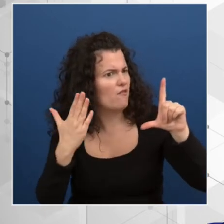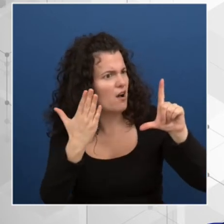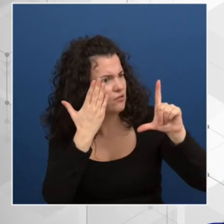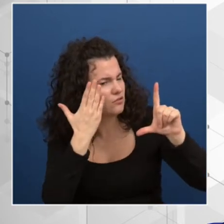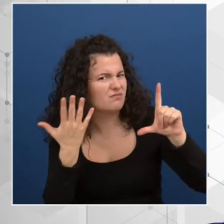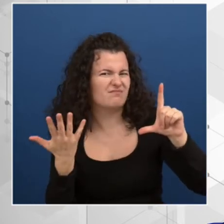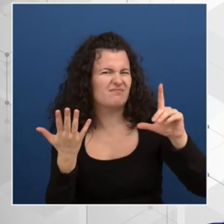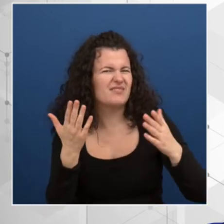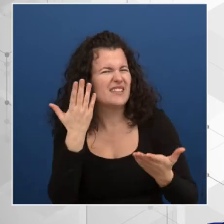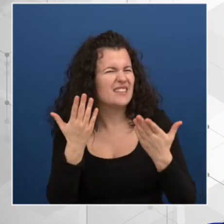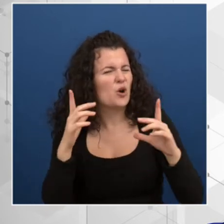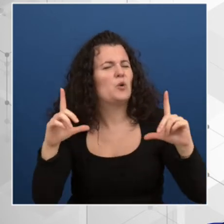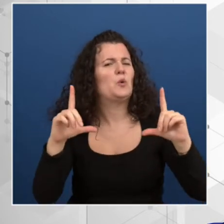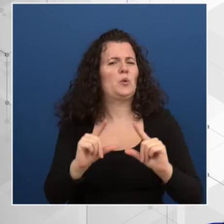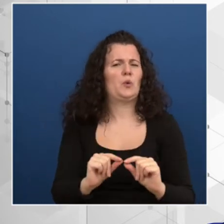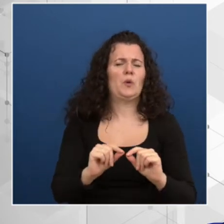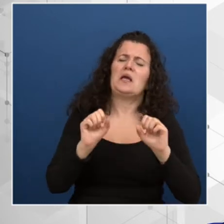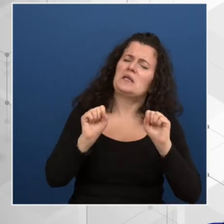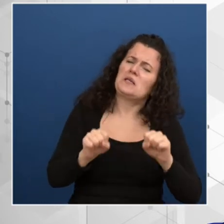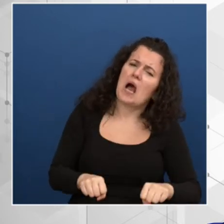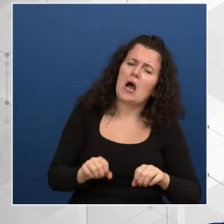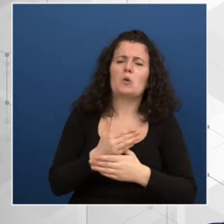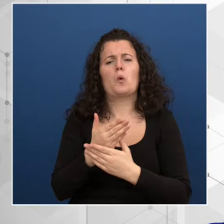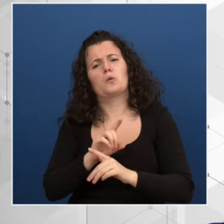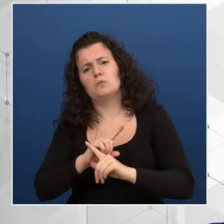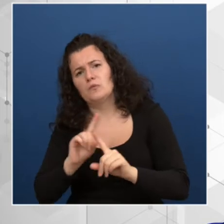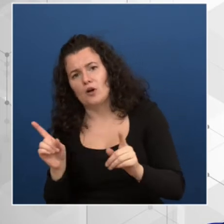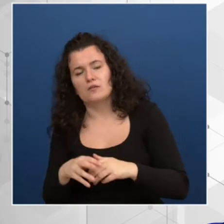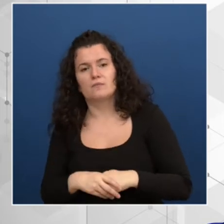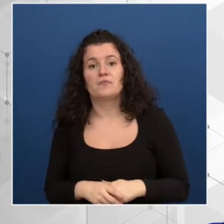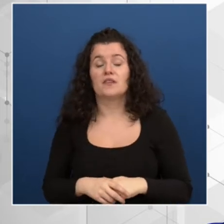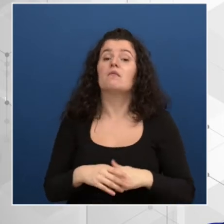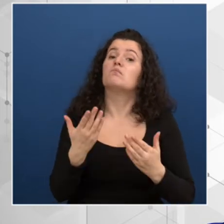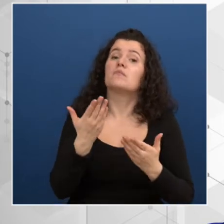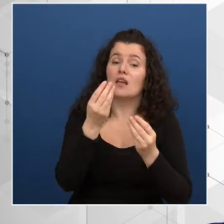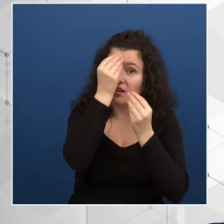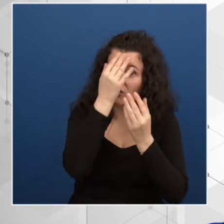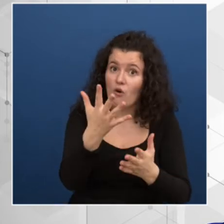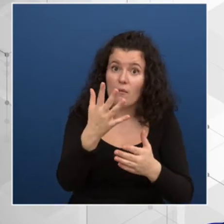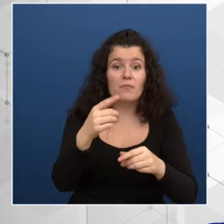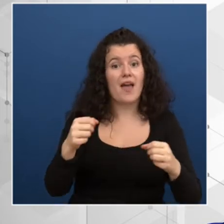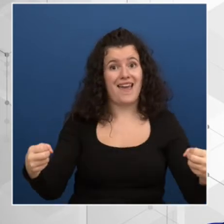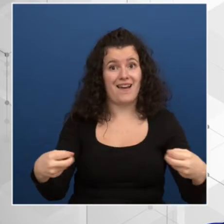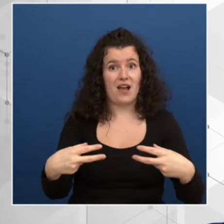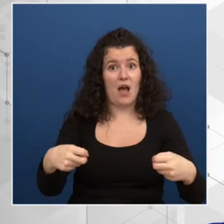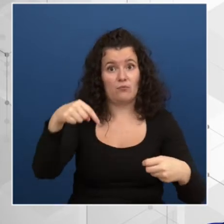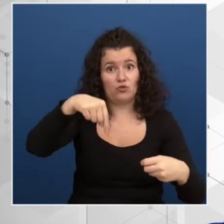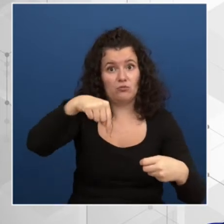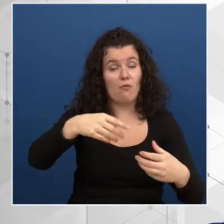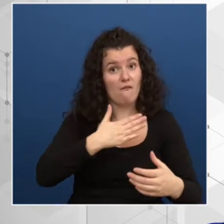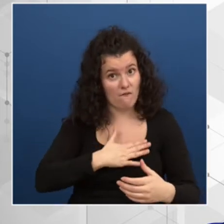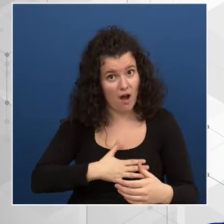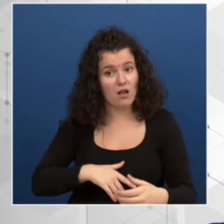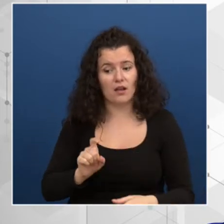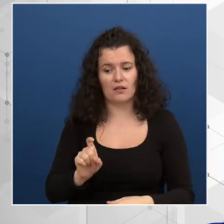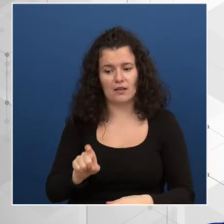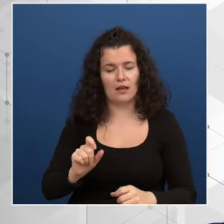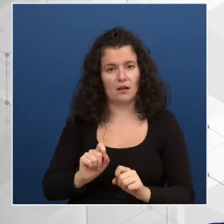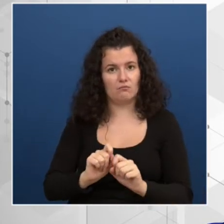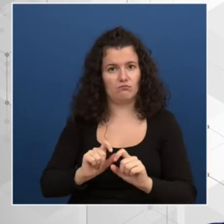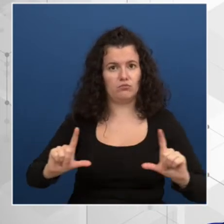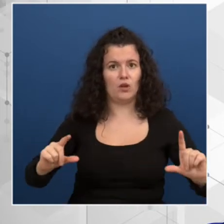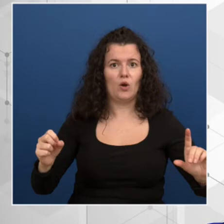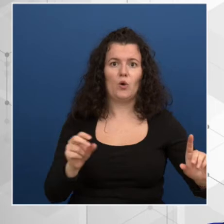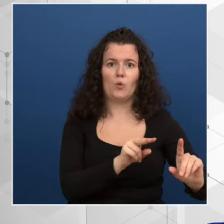Remind people that there are features like captions and they can start being used if they need to. And also with meetings, simple things